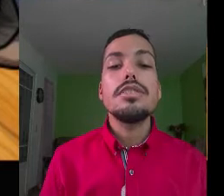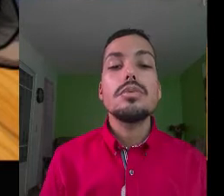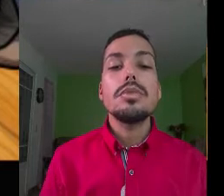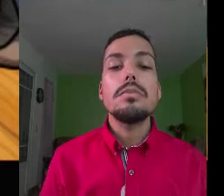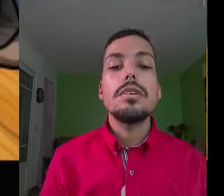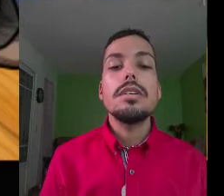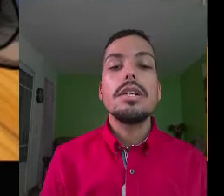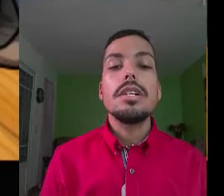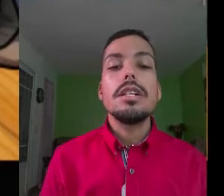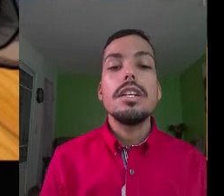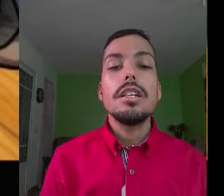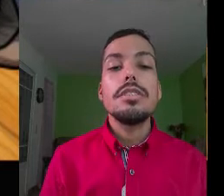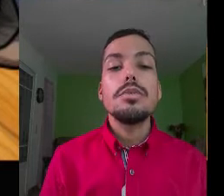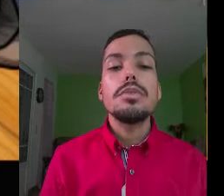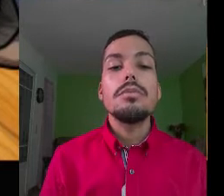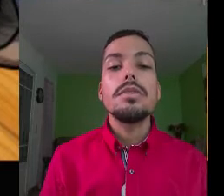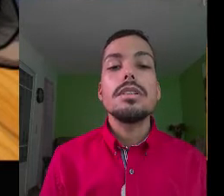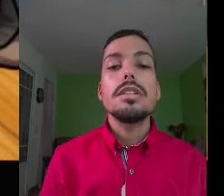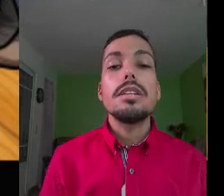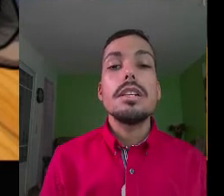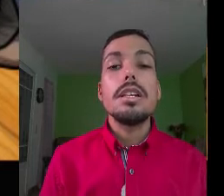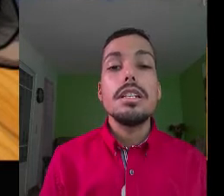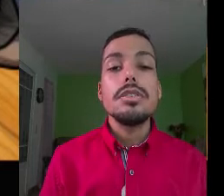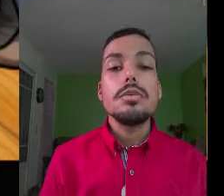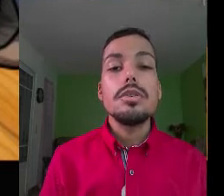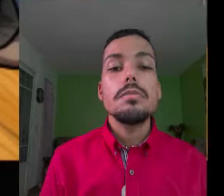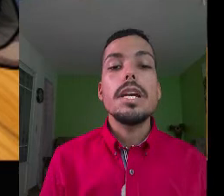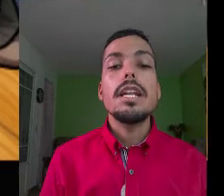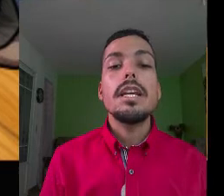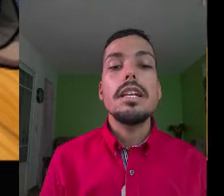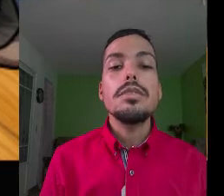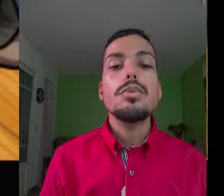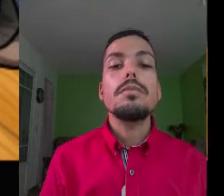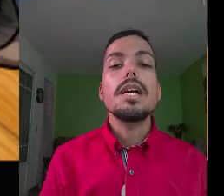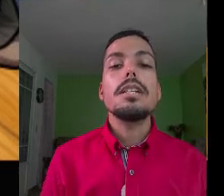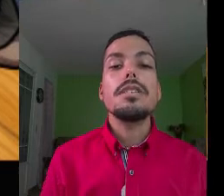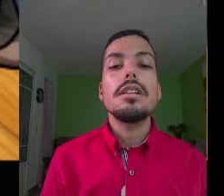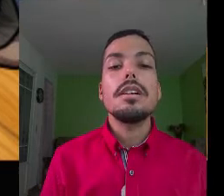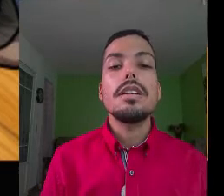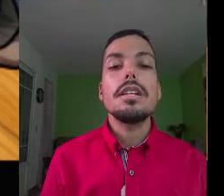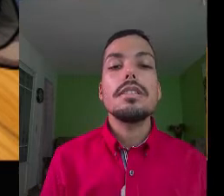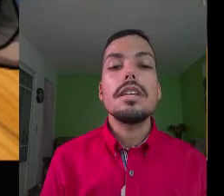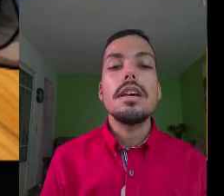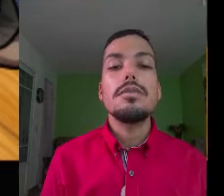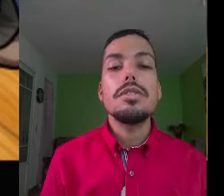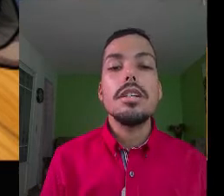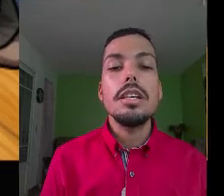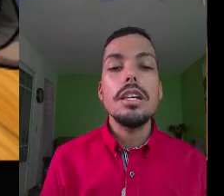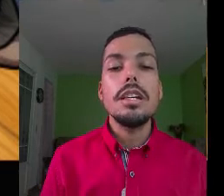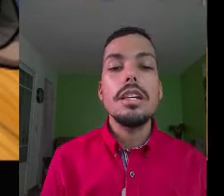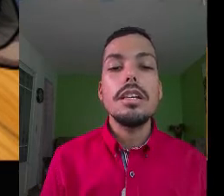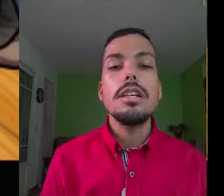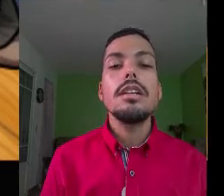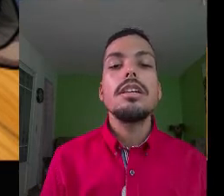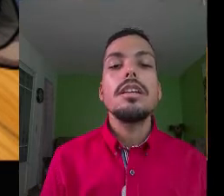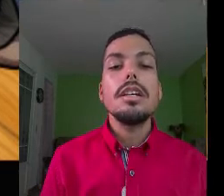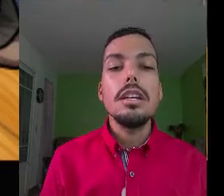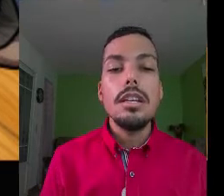is Inchworm. Inchworm. Inchworm. And Inchworm has a letter that sounds